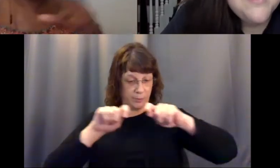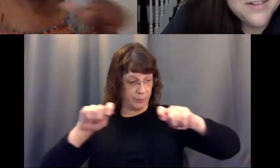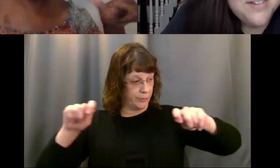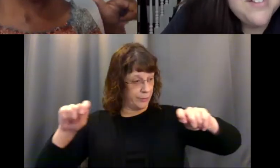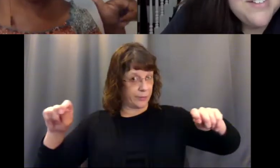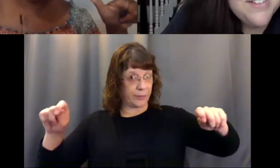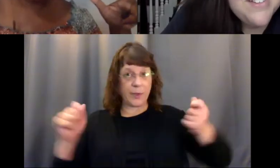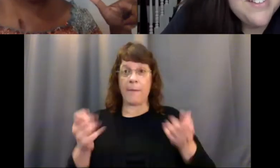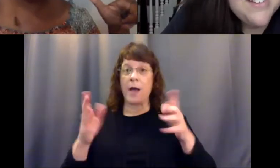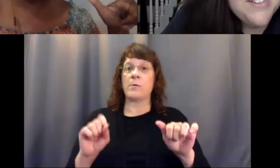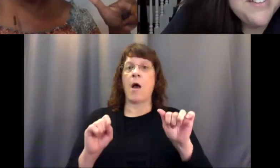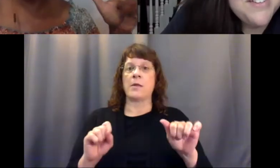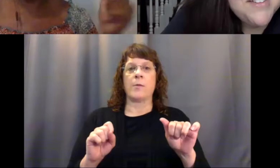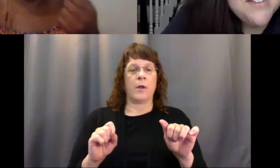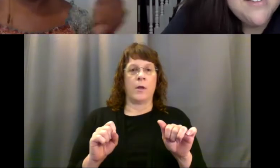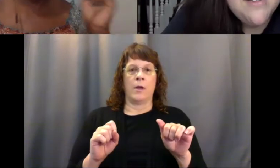could through all the,